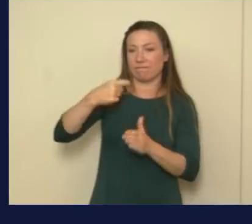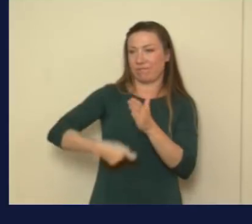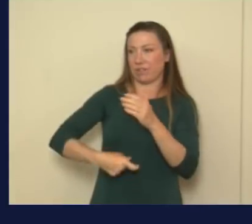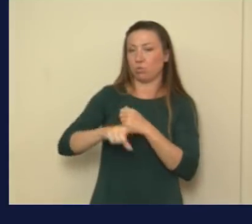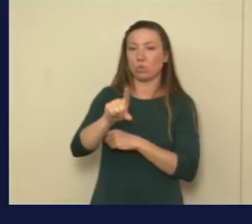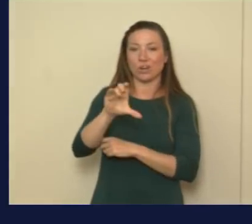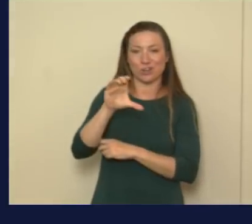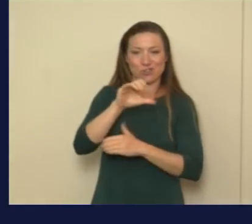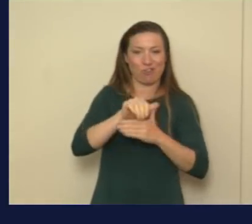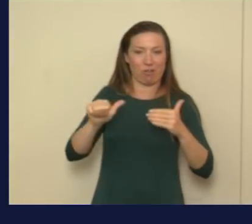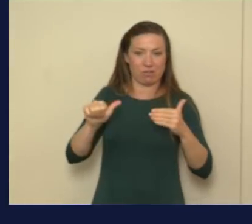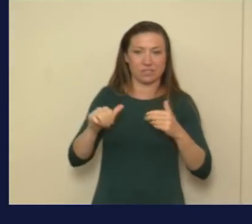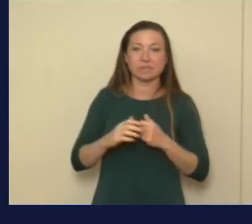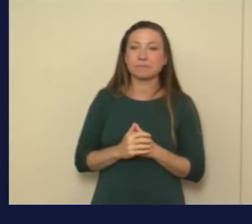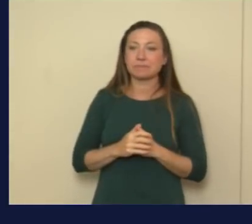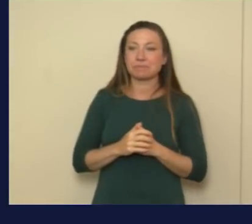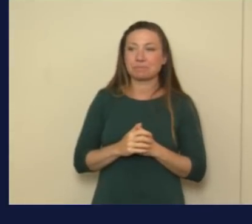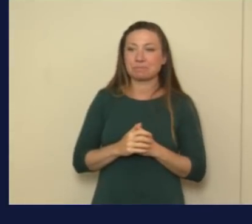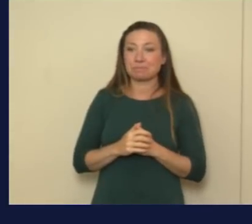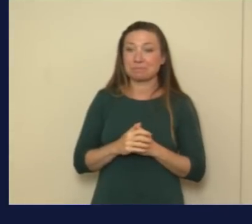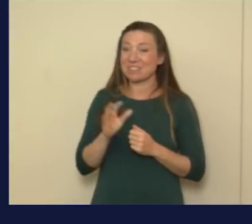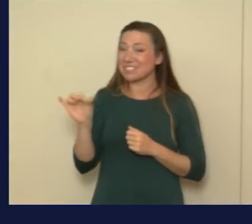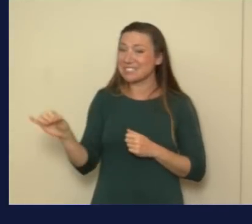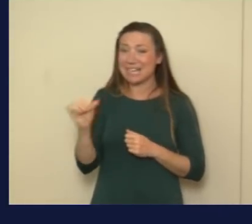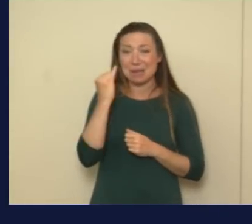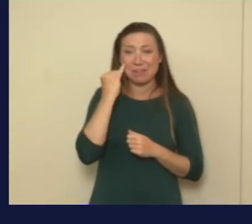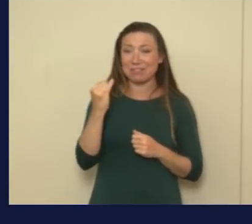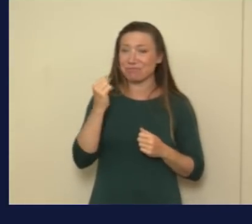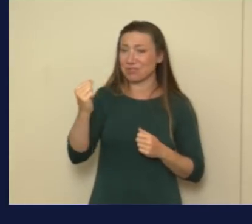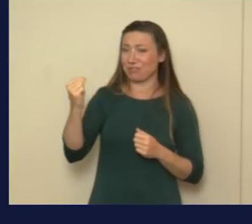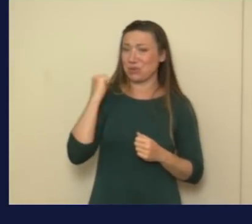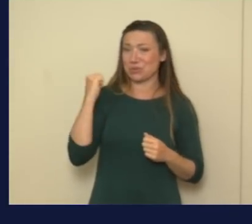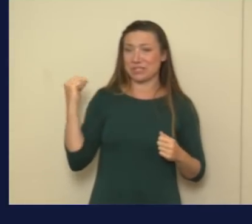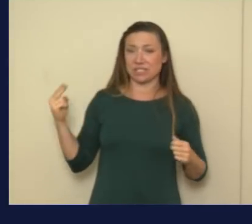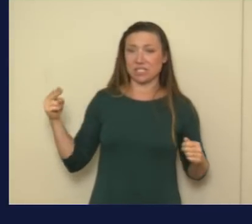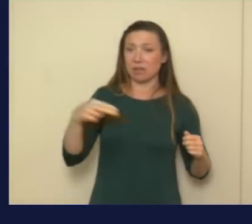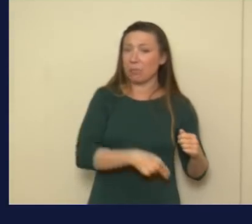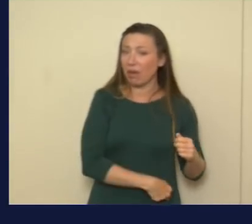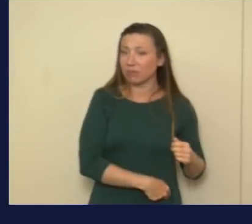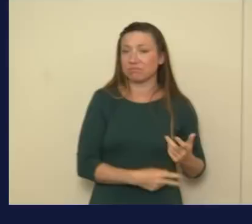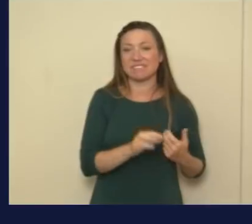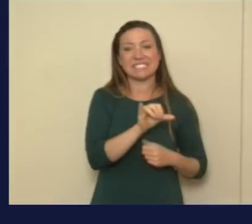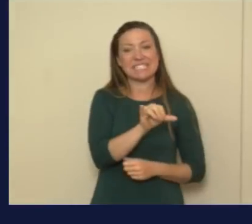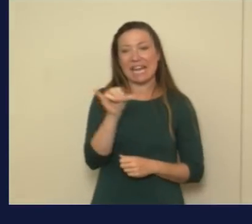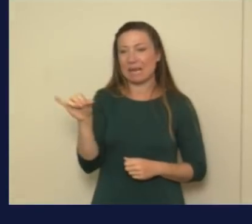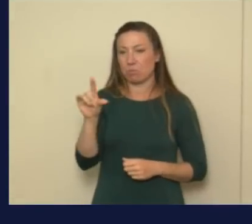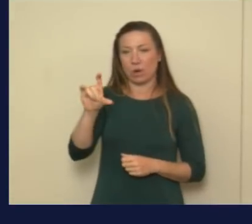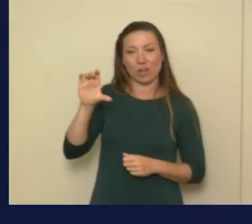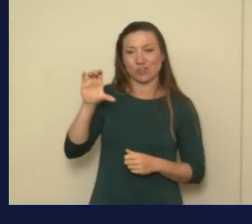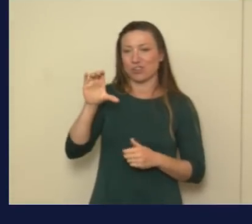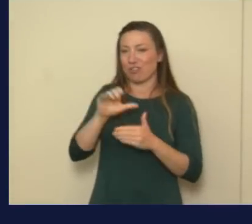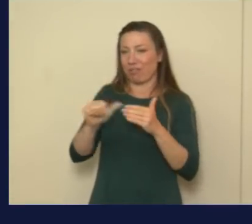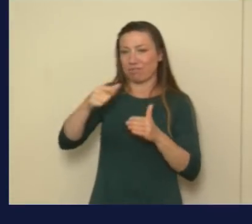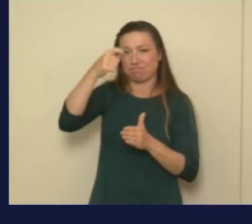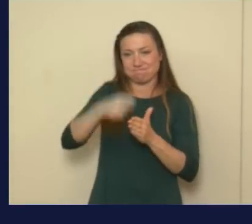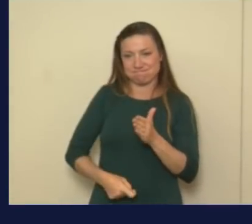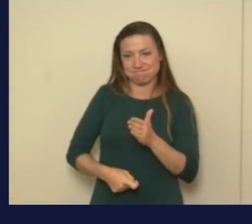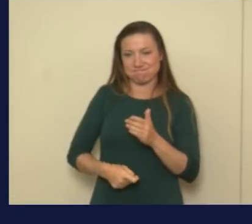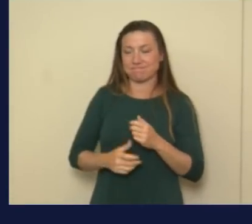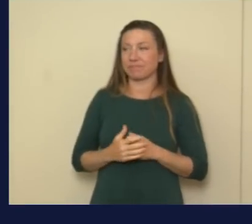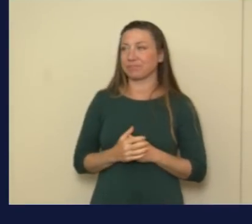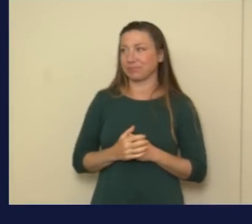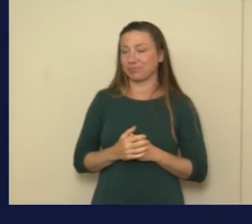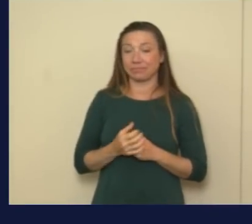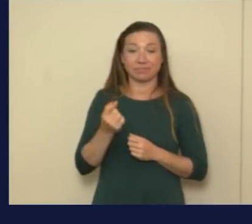you're subject to a fine if you don't have a seatbelt. I really want to focus on that because I am sure that there's going to